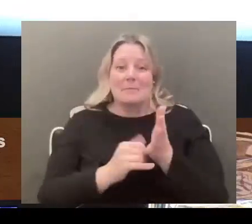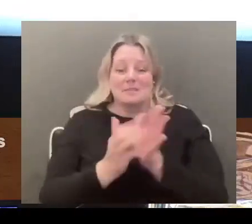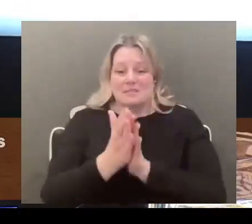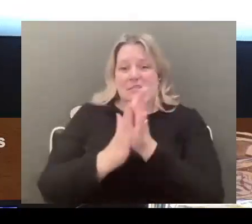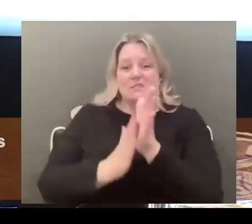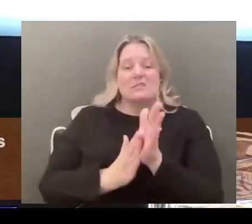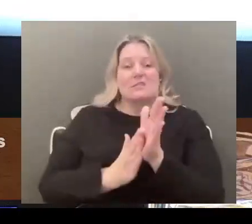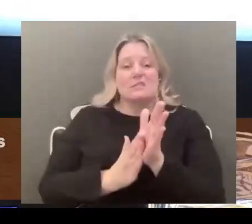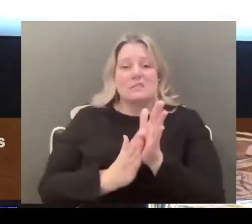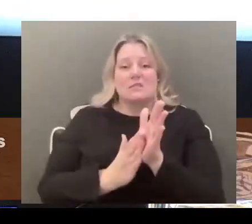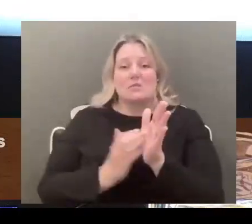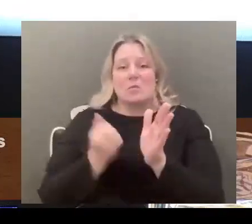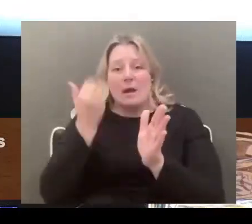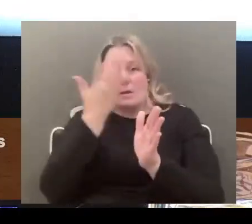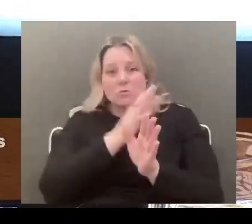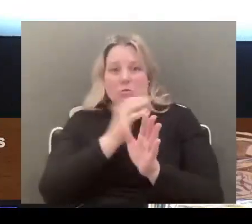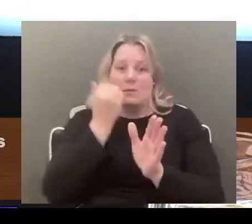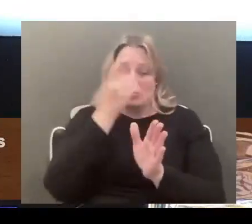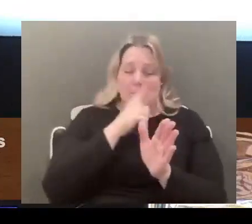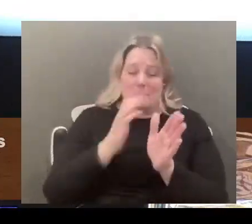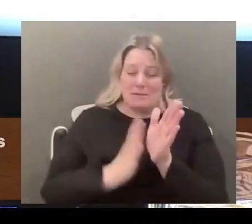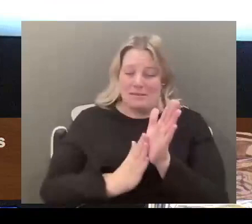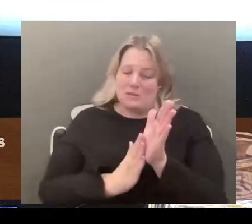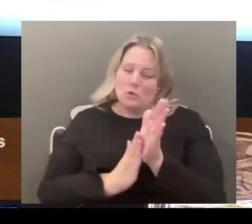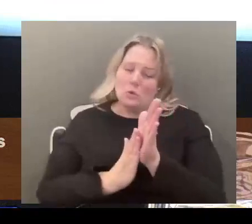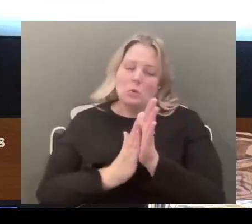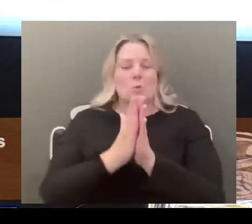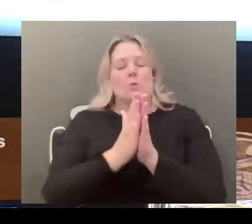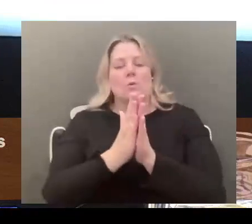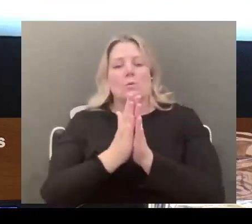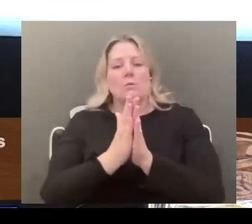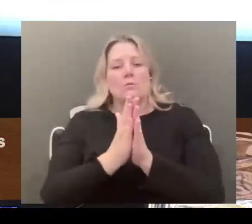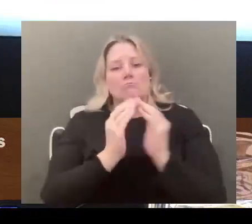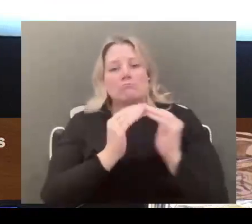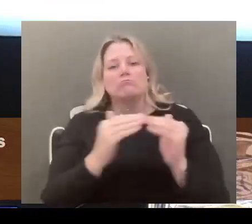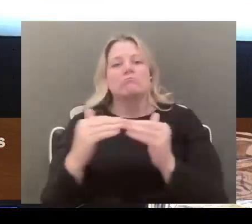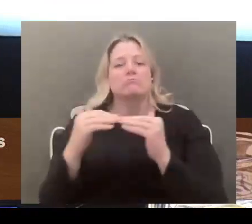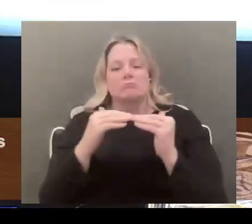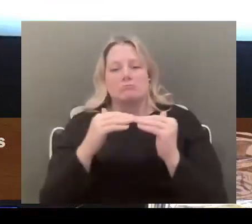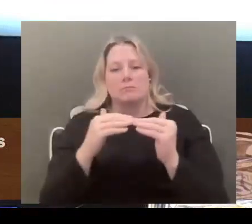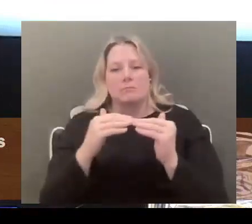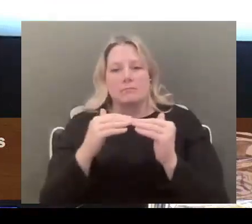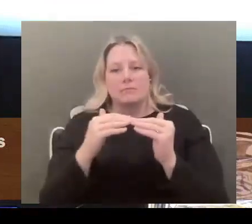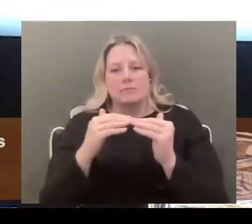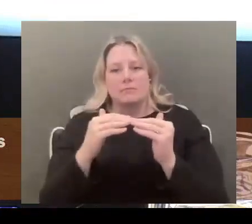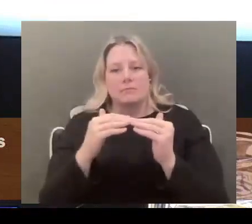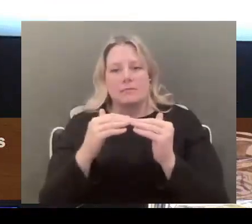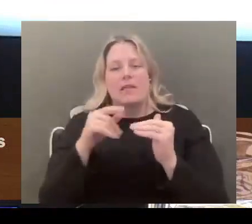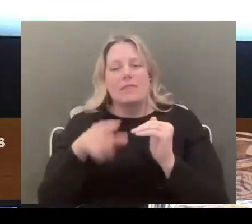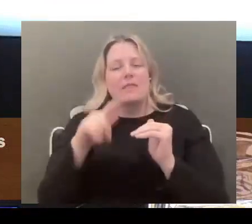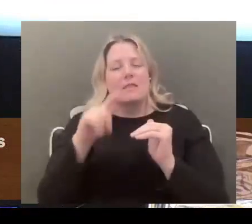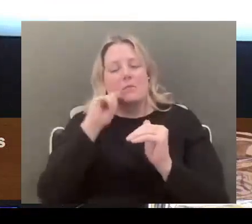close a lot of gaps and make a lot of amends. That's when we'll have a truly shared future.